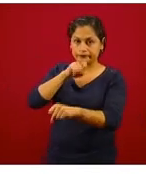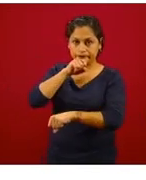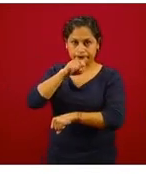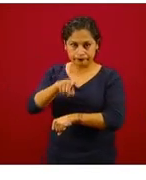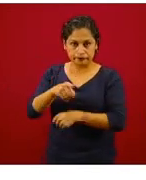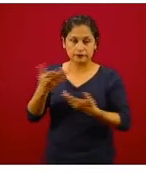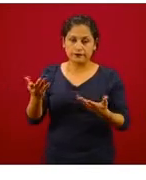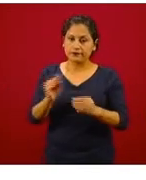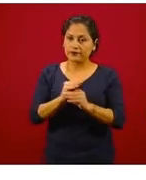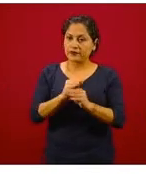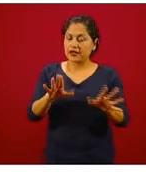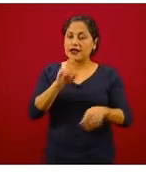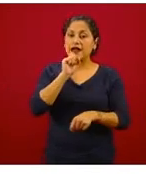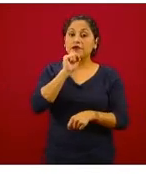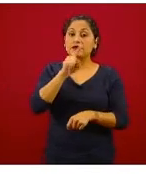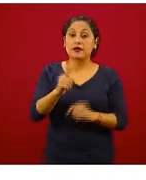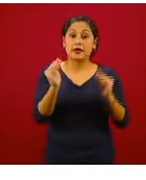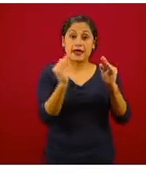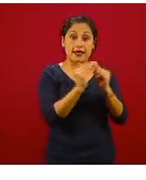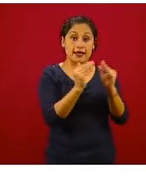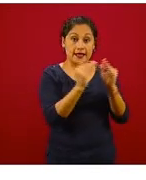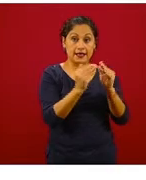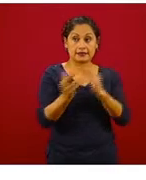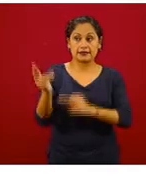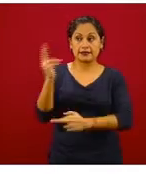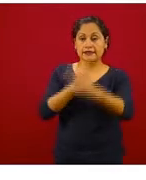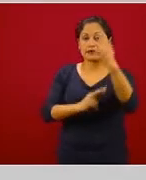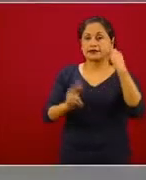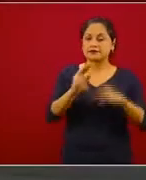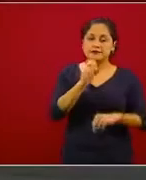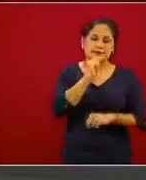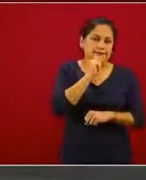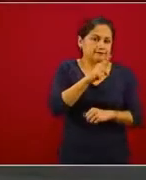that we can protect ourselves and we can have.